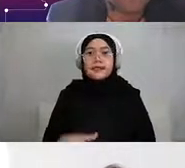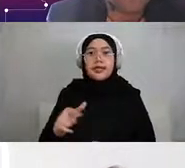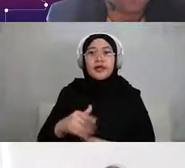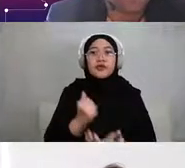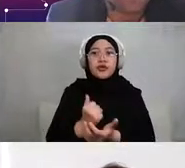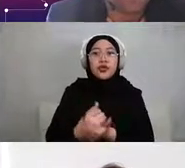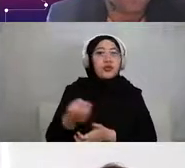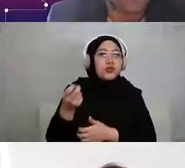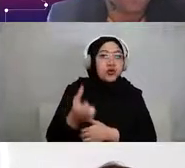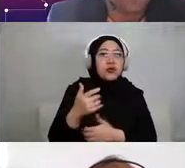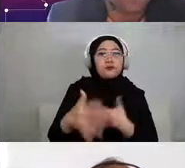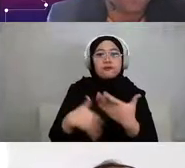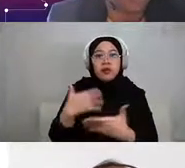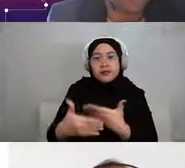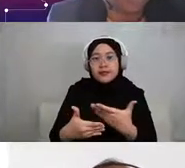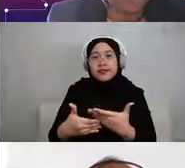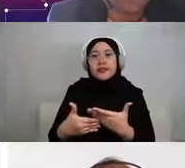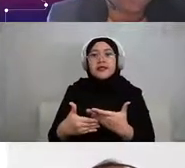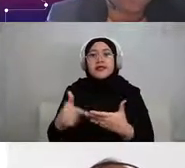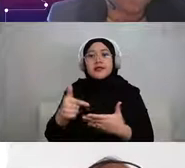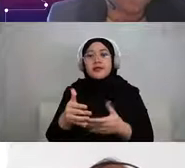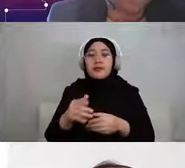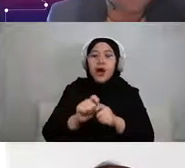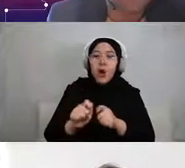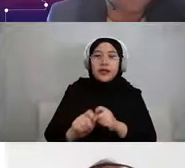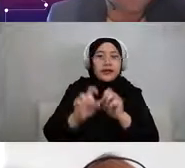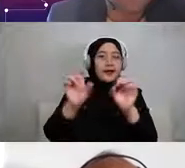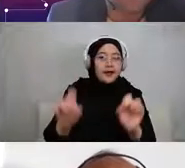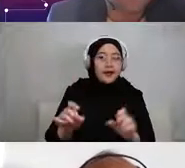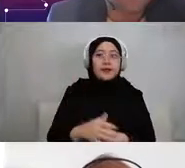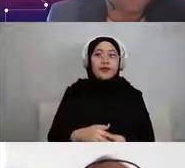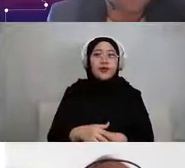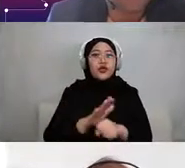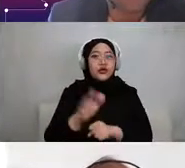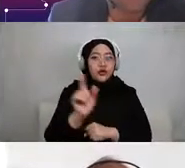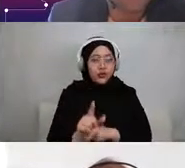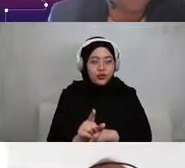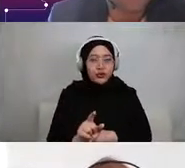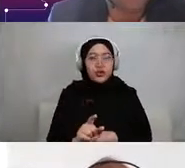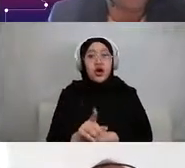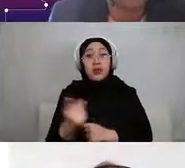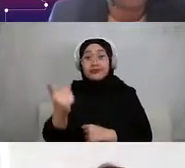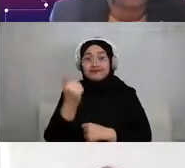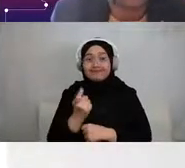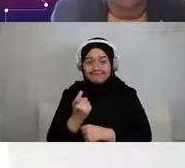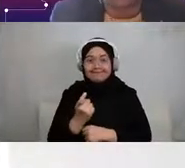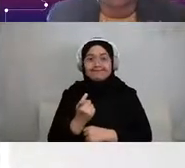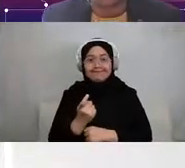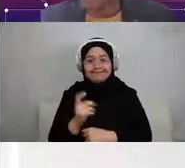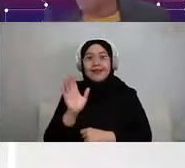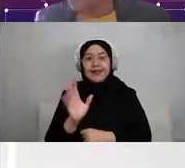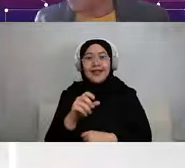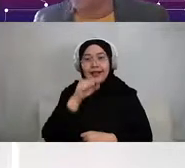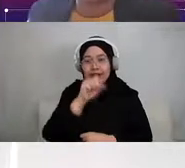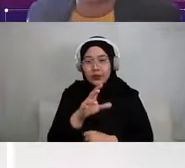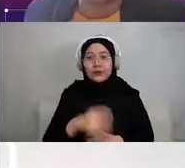Yeah, I think this is the right time. Thank you. And if there is any question, you can take forward. Thank you so much, sir.